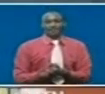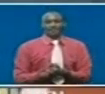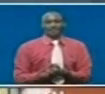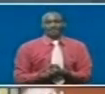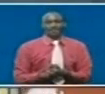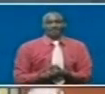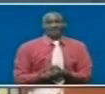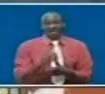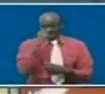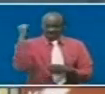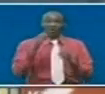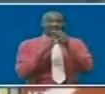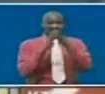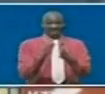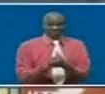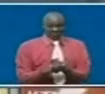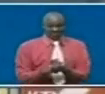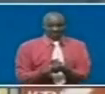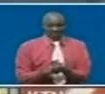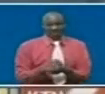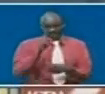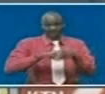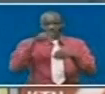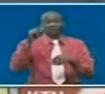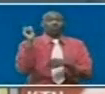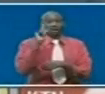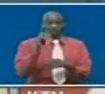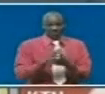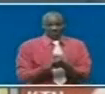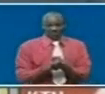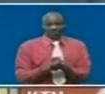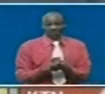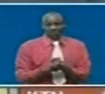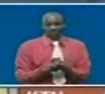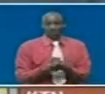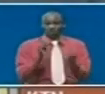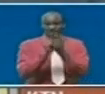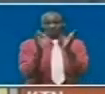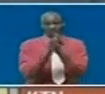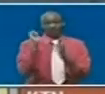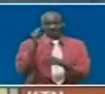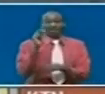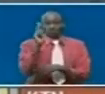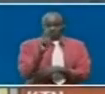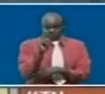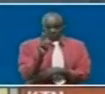The rebel leader, I think, went to Nairobi to meet President Uhuru